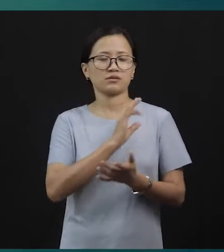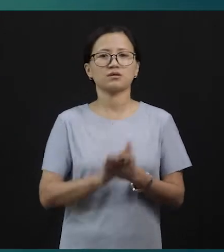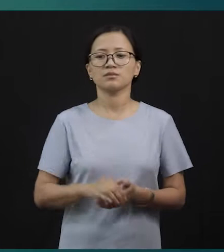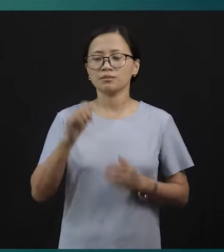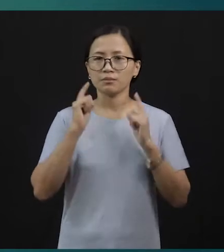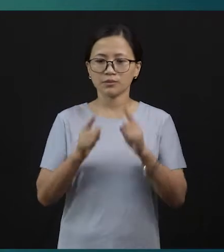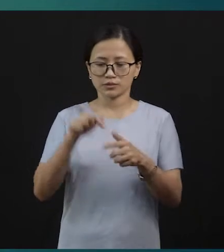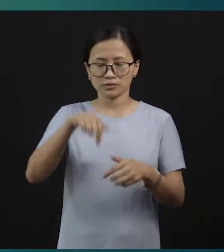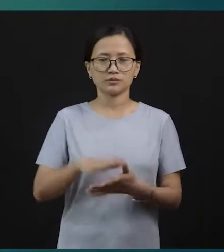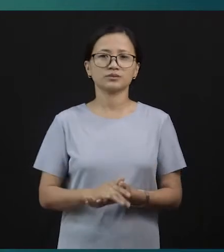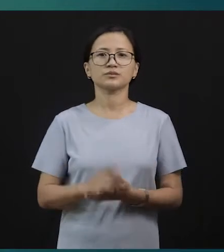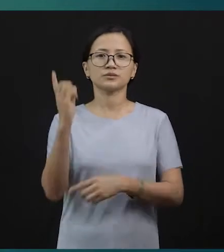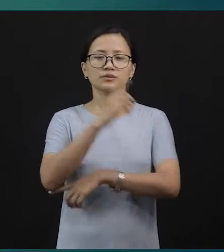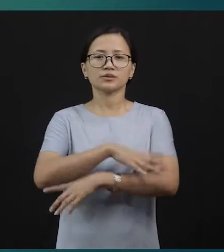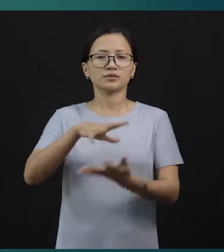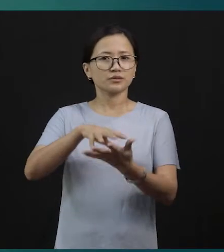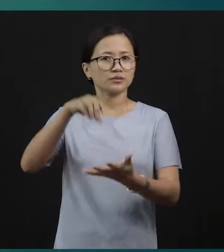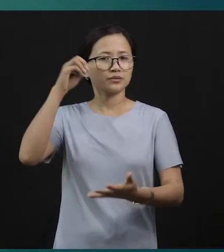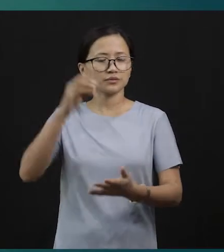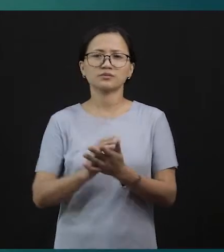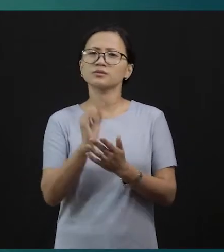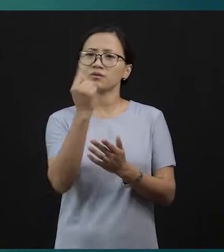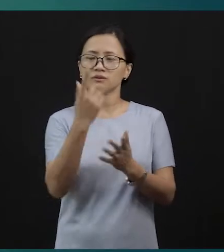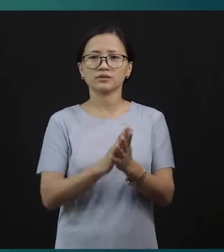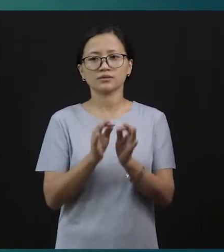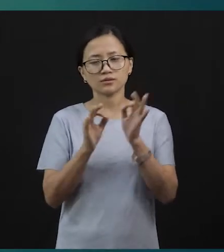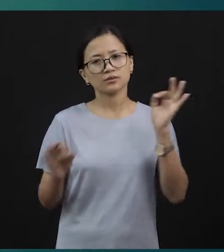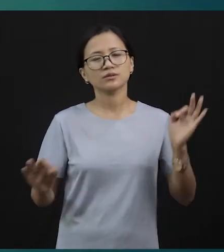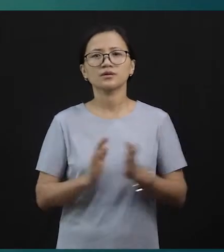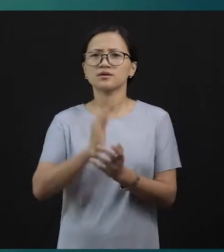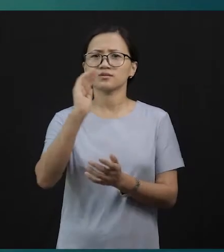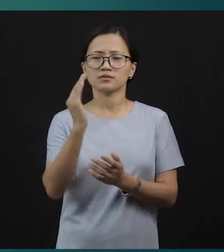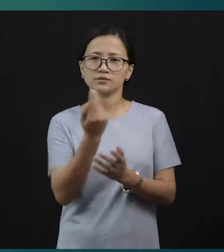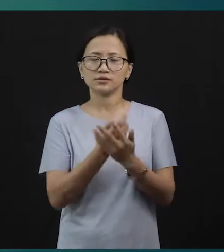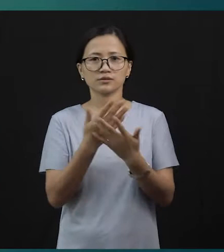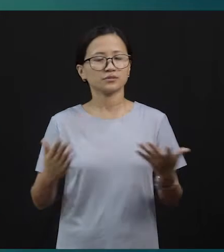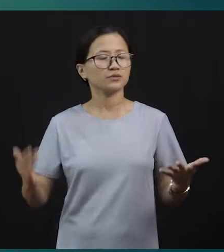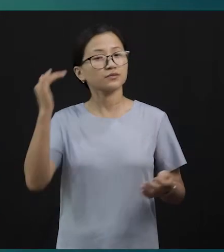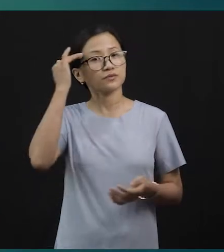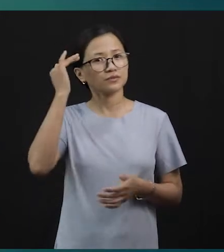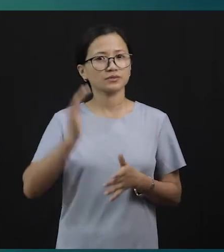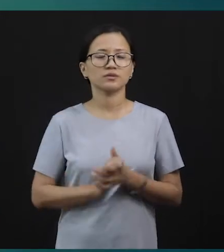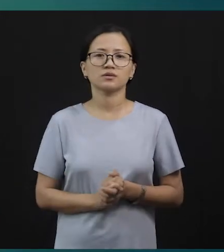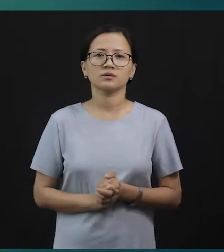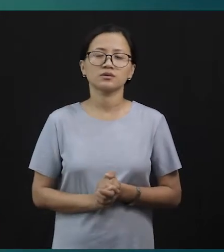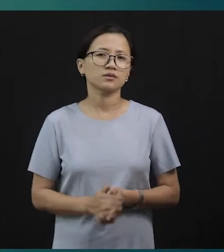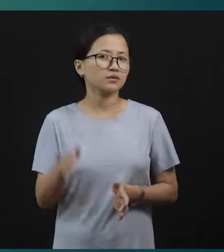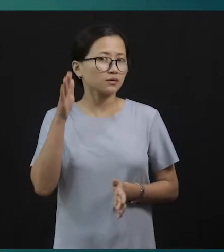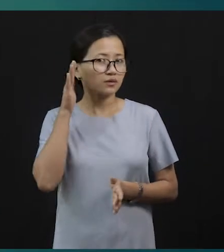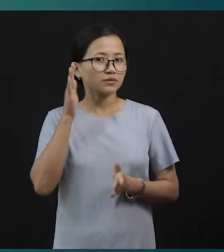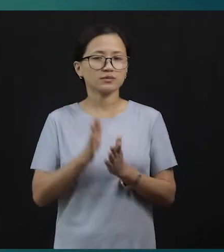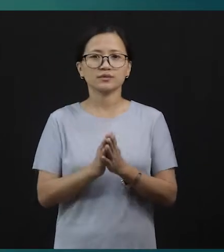going to learn something new. It's not only a story, but it is also something that we have to know. We have been hearing